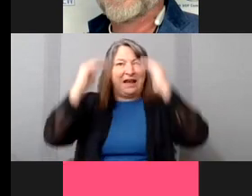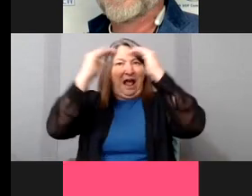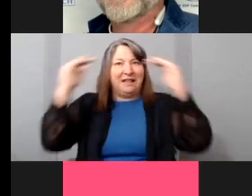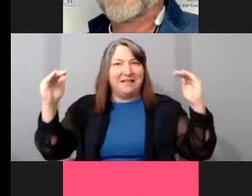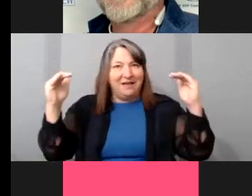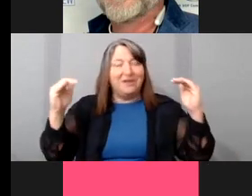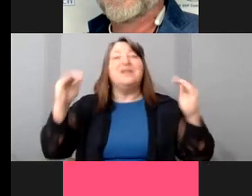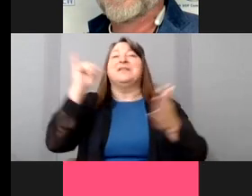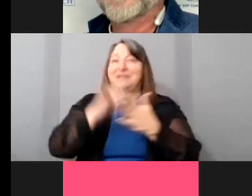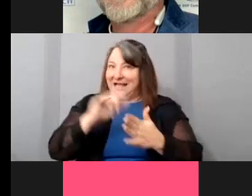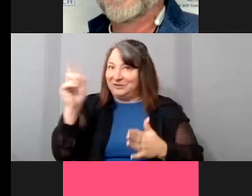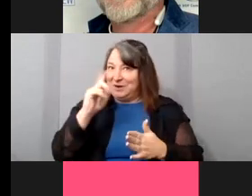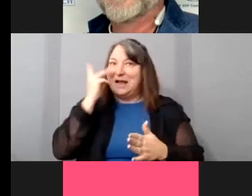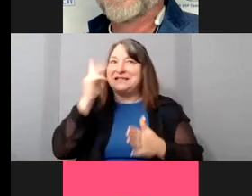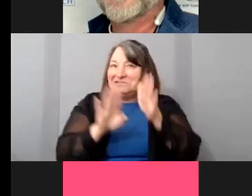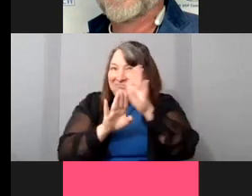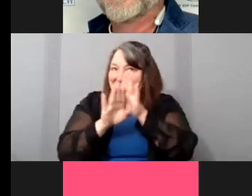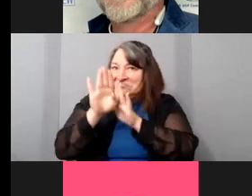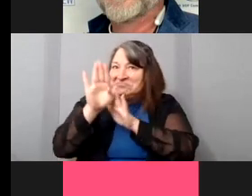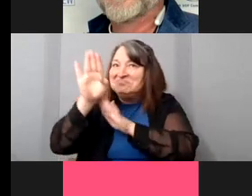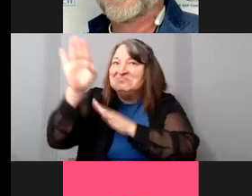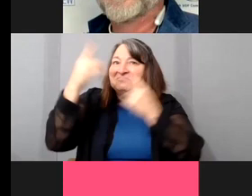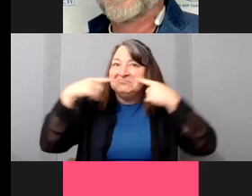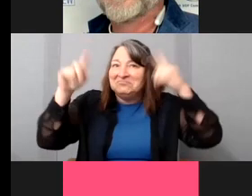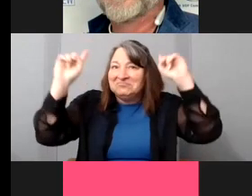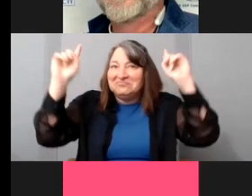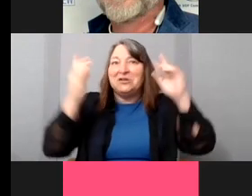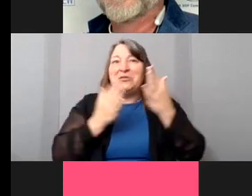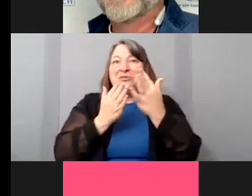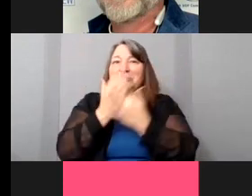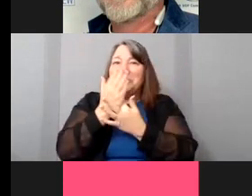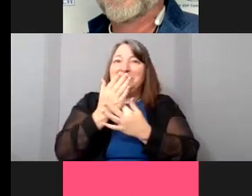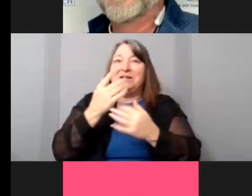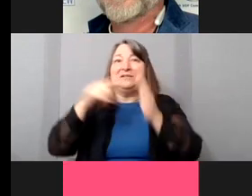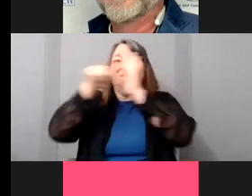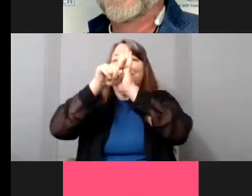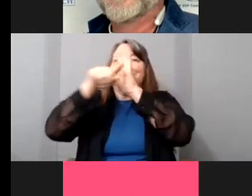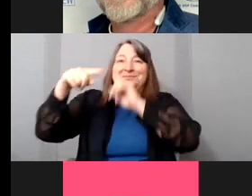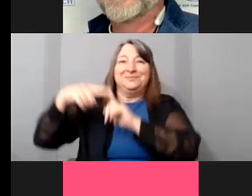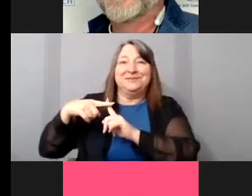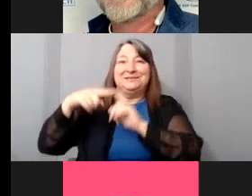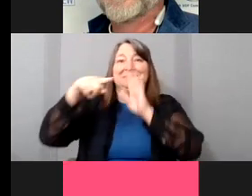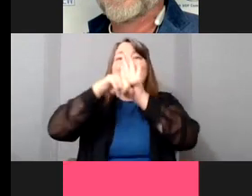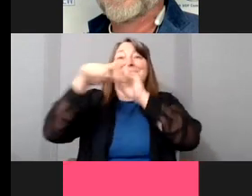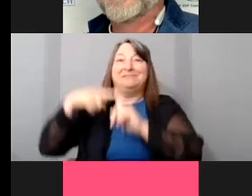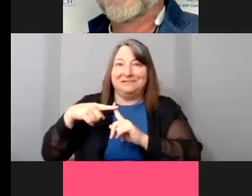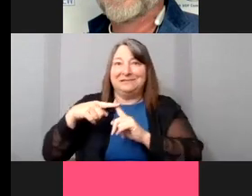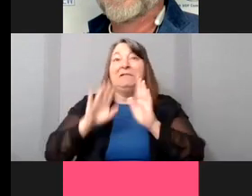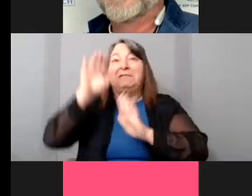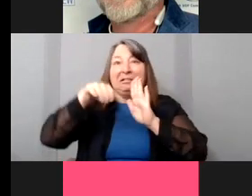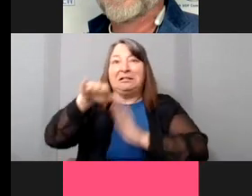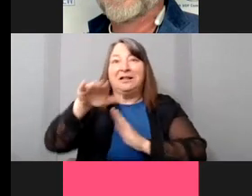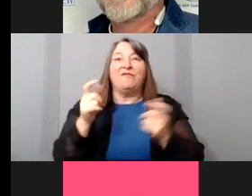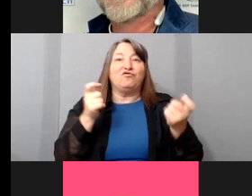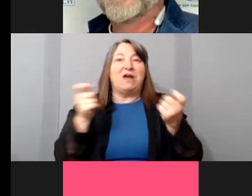I see thriving kind of through the ups and downs of running a company. And then